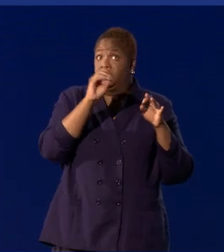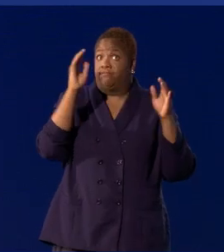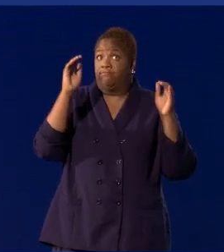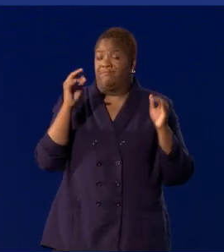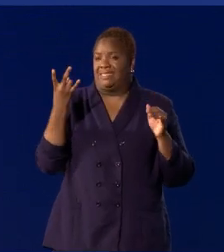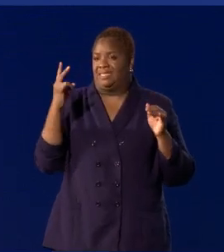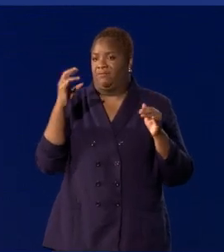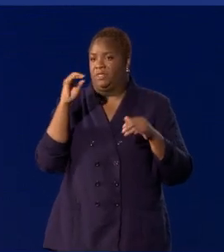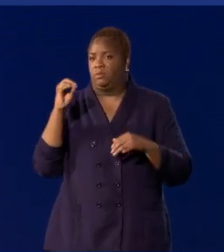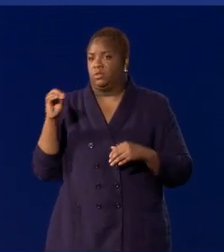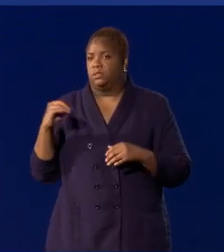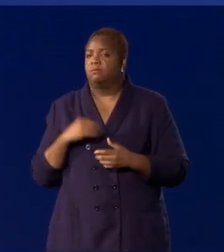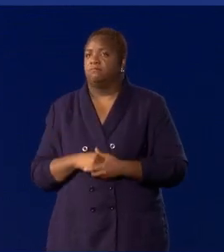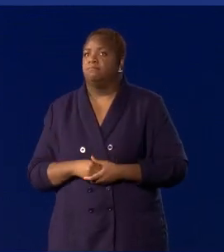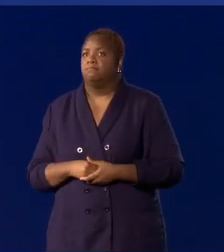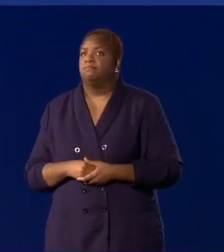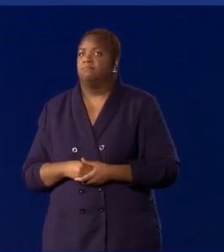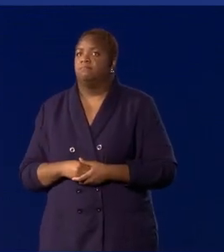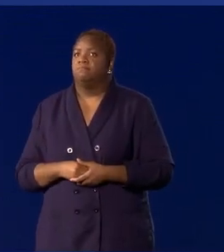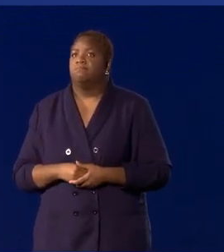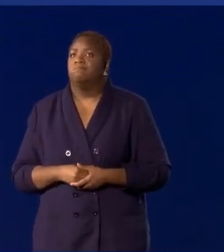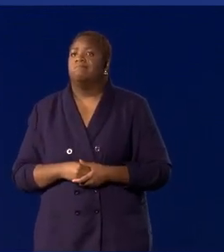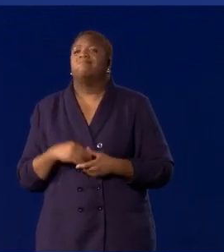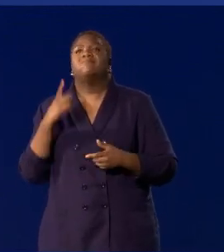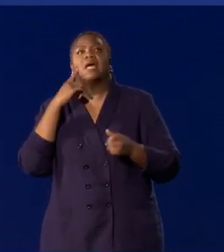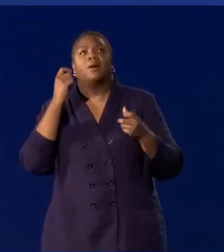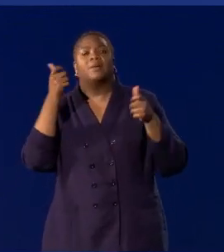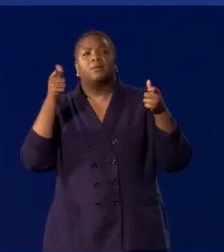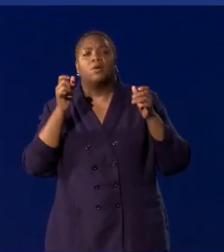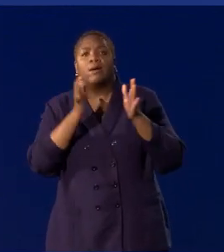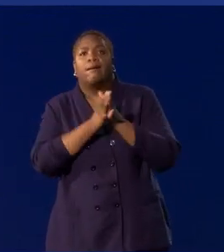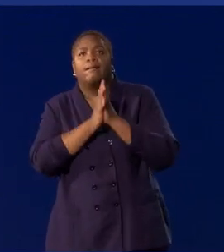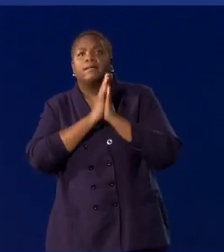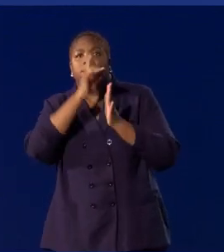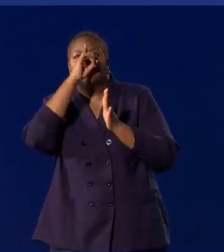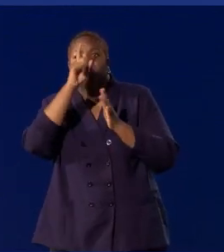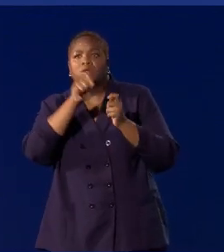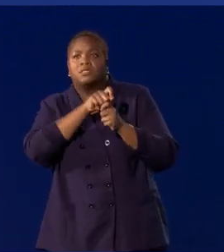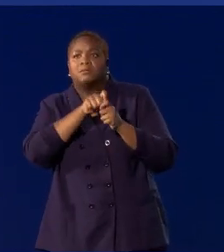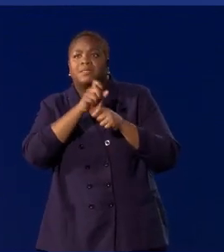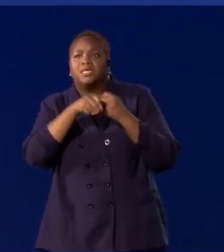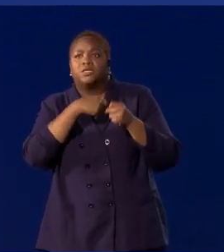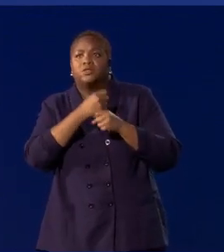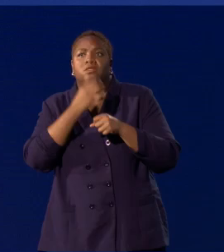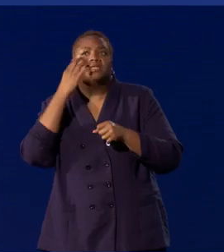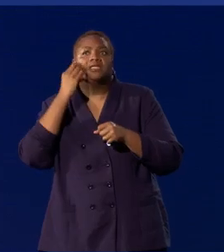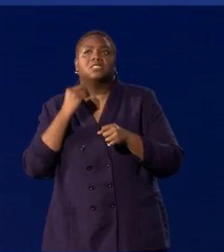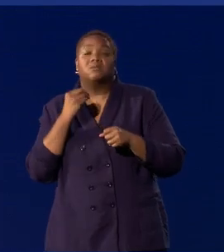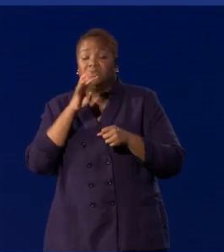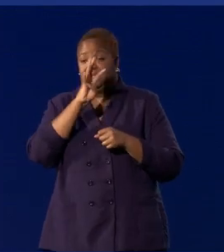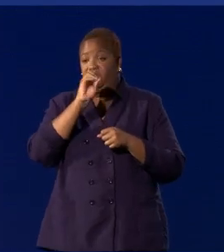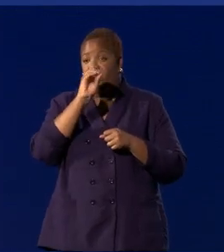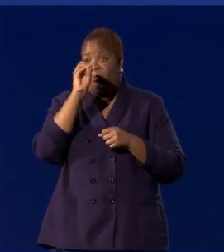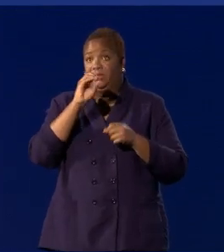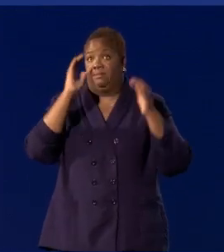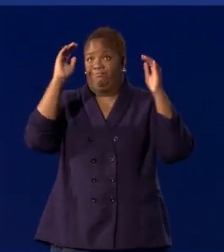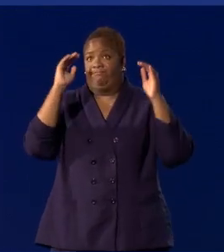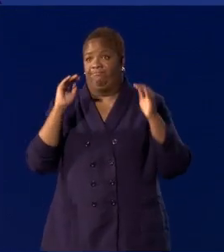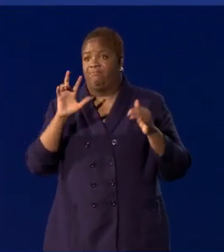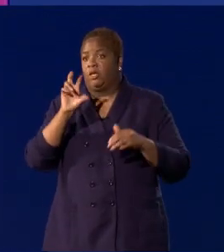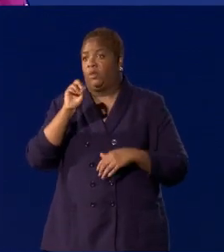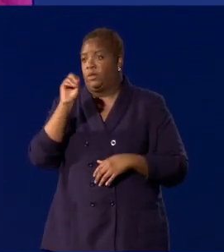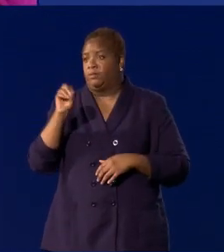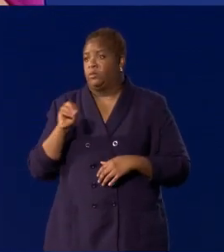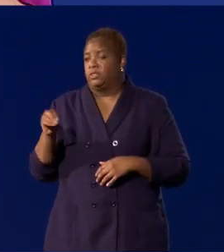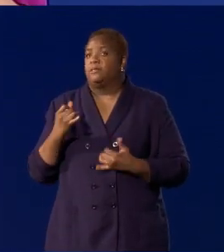to 17%. And the share of job postings asking for a certain number of years of experience have actually dropped from 40% down